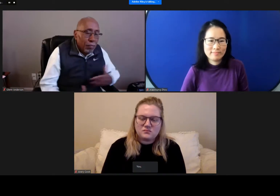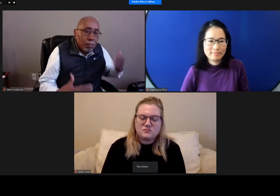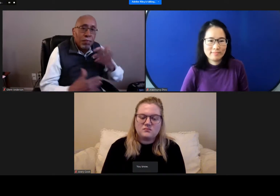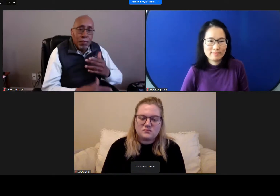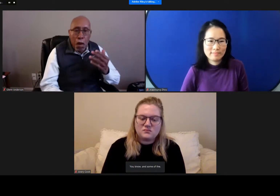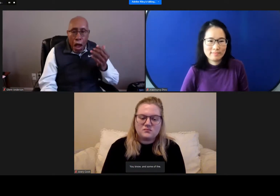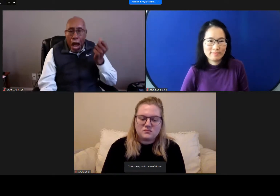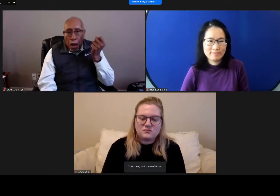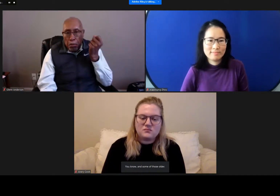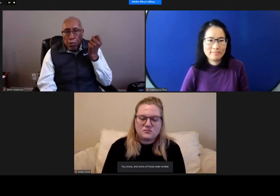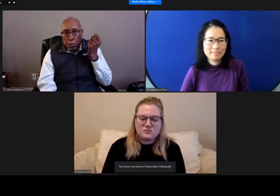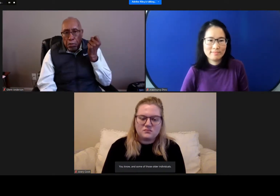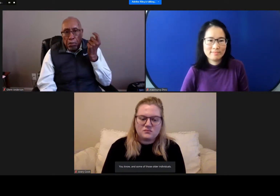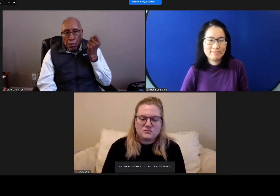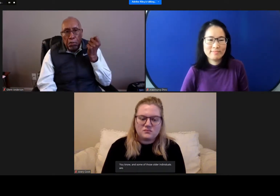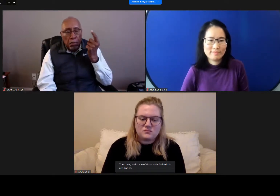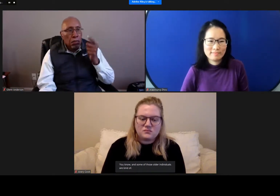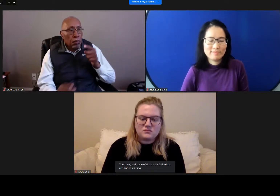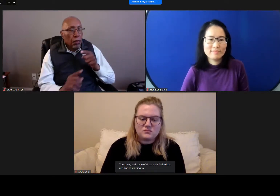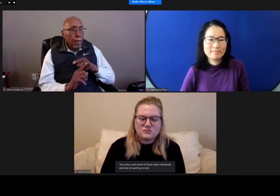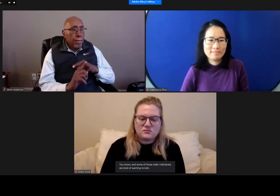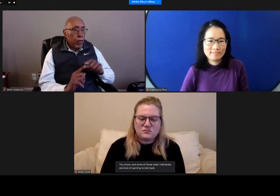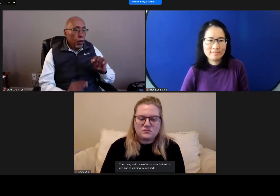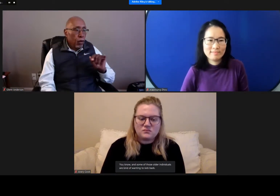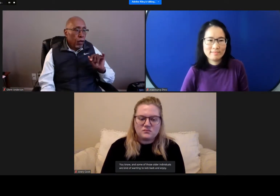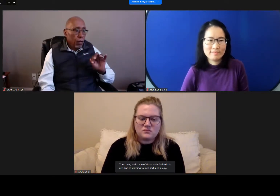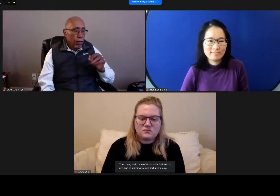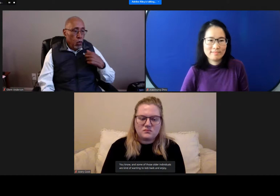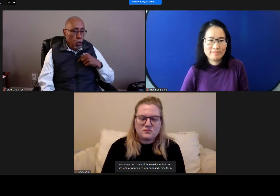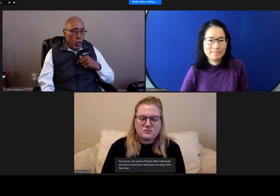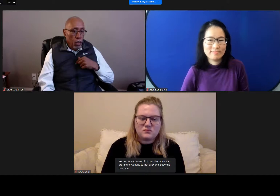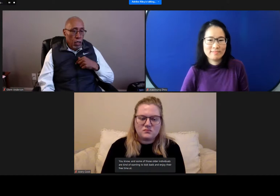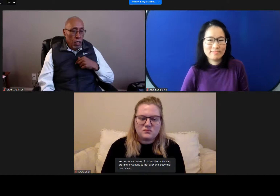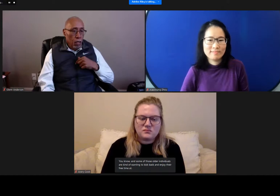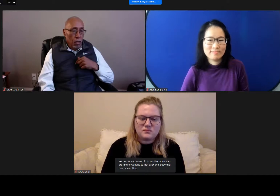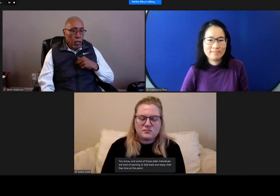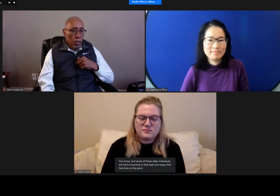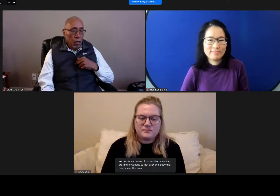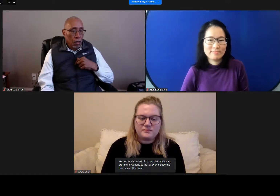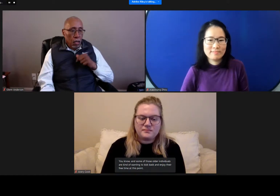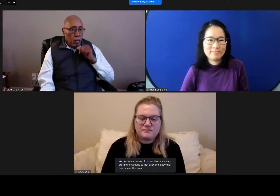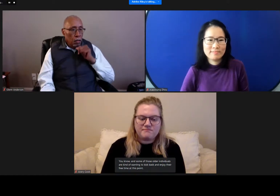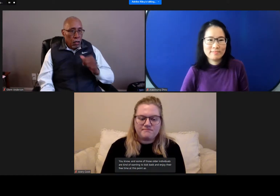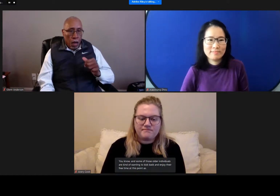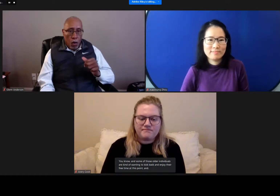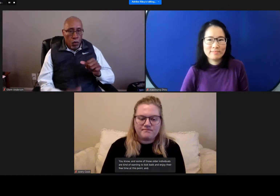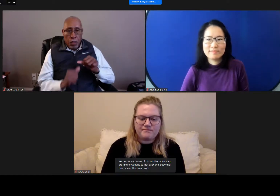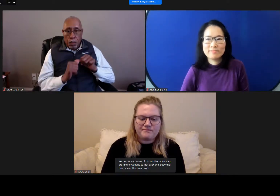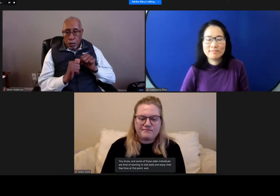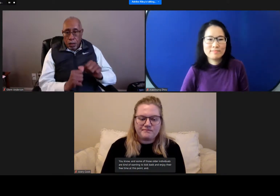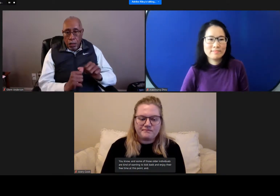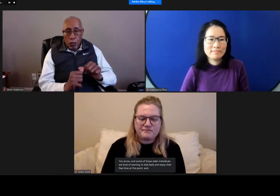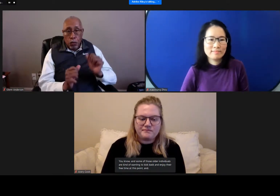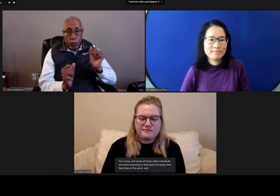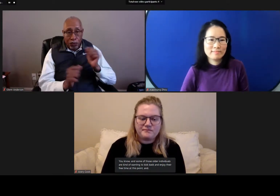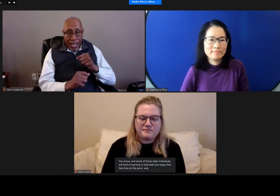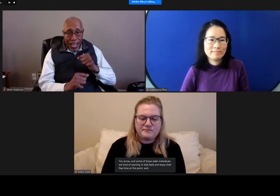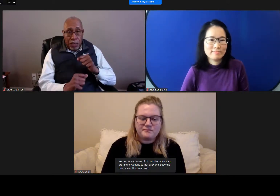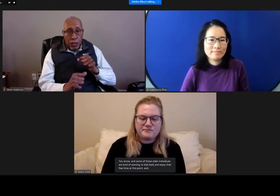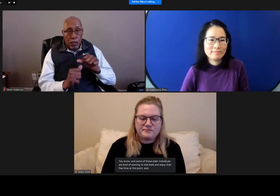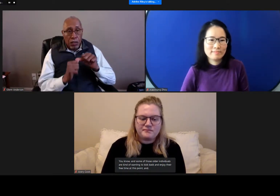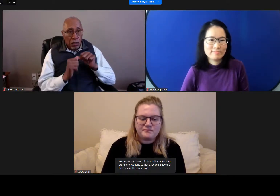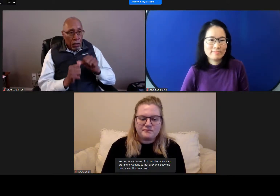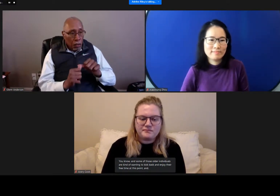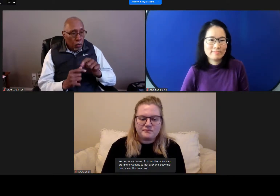And some of those older individuals are kind of wanting to kick back and enjoy their free time at this point. And,